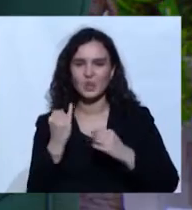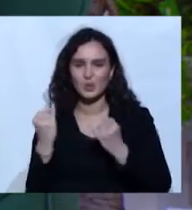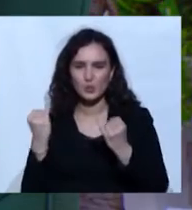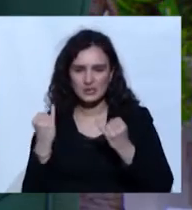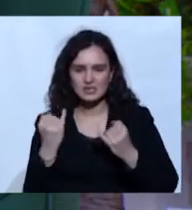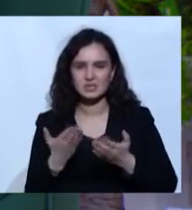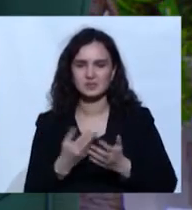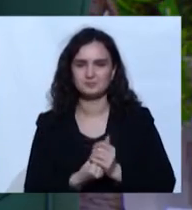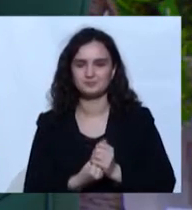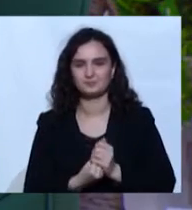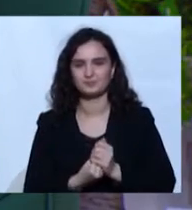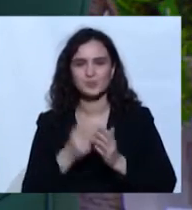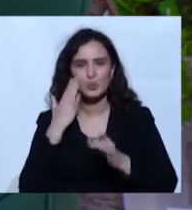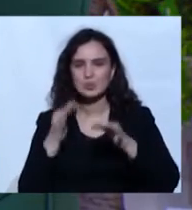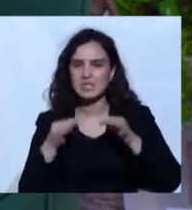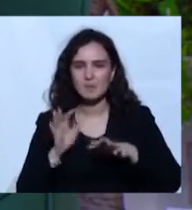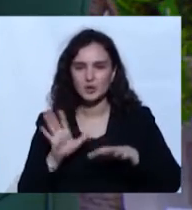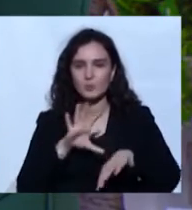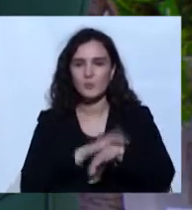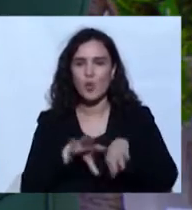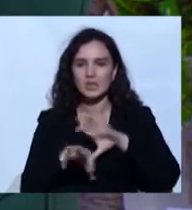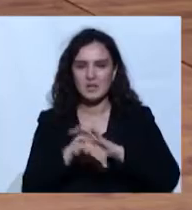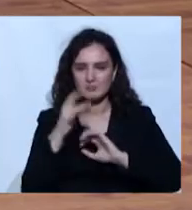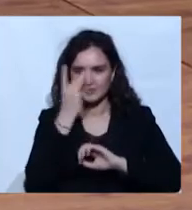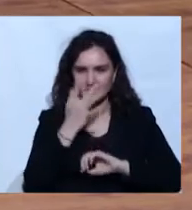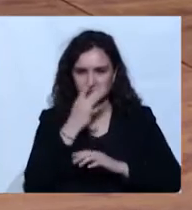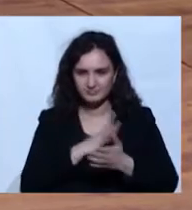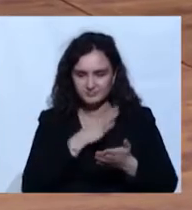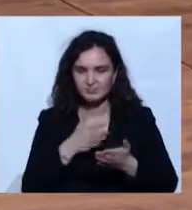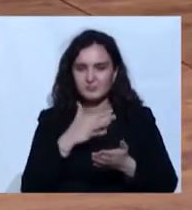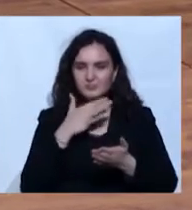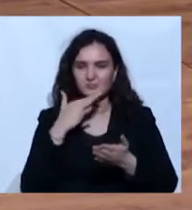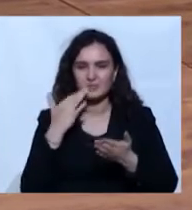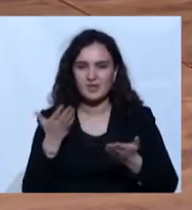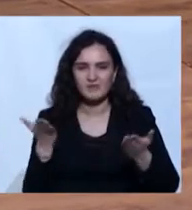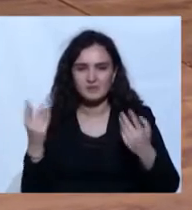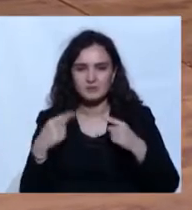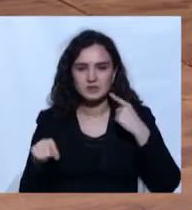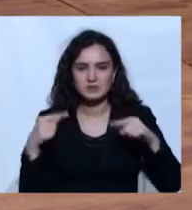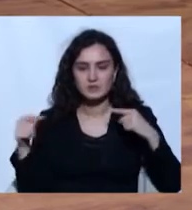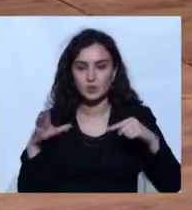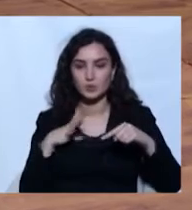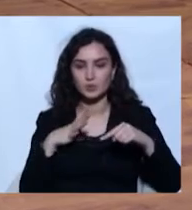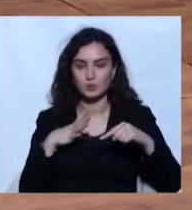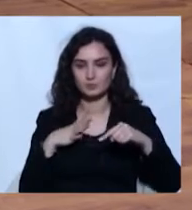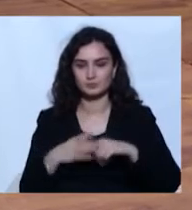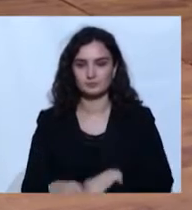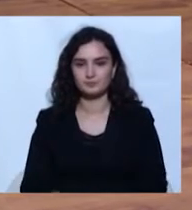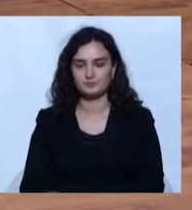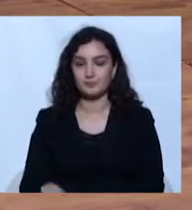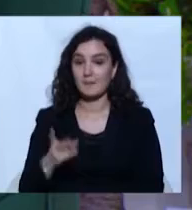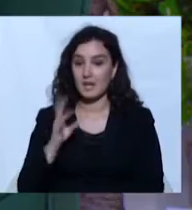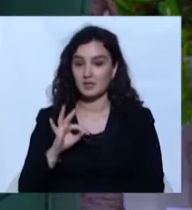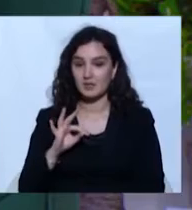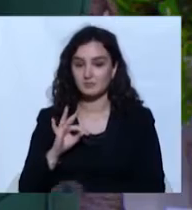was cruelty, and there was slavery, there were differences in wealth. So he was really influenced